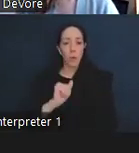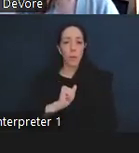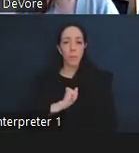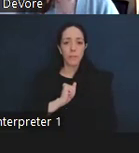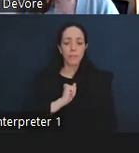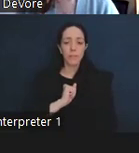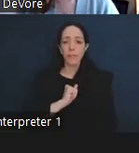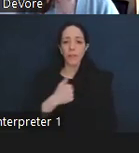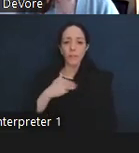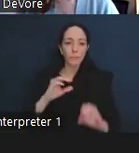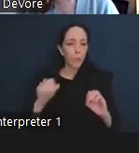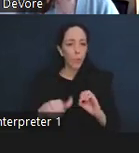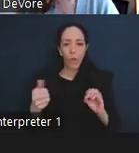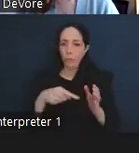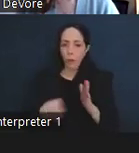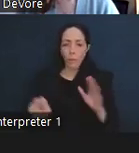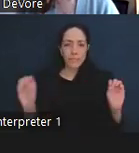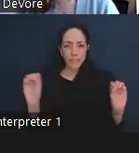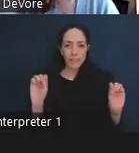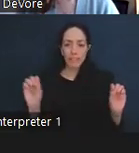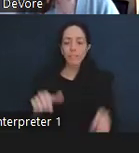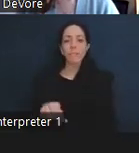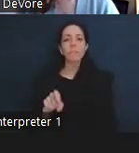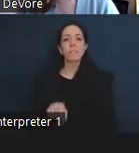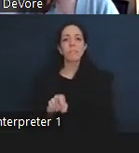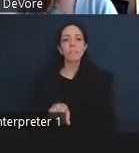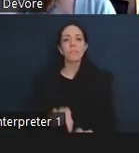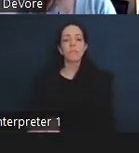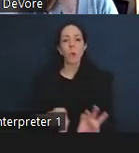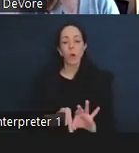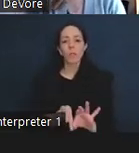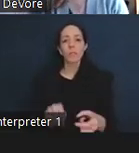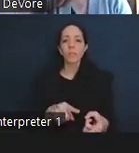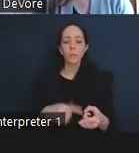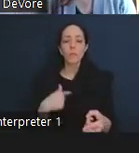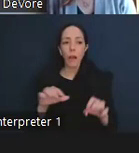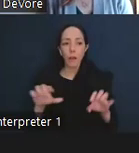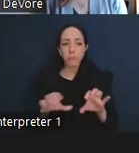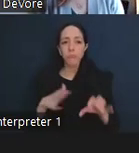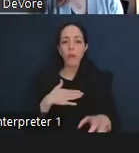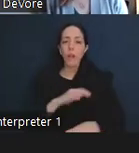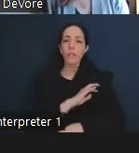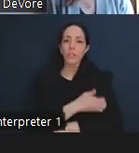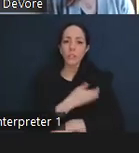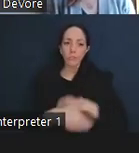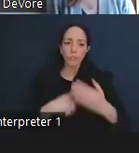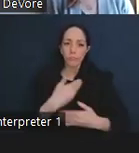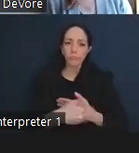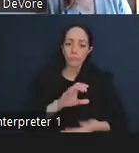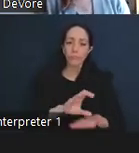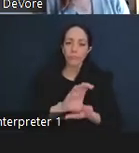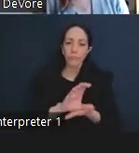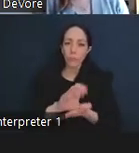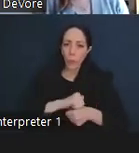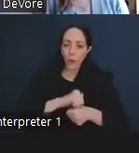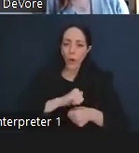other compensation. This is very much needed. And when I'm putting my energy towards it, and my